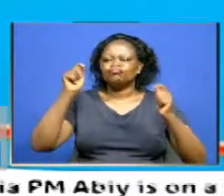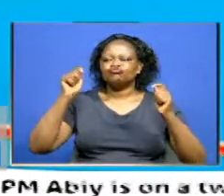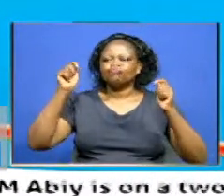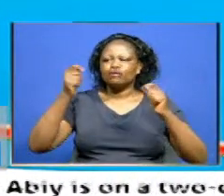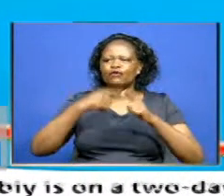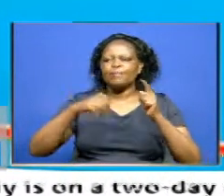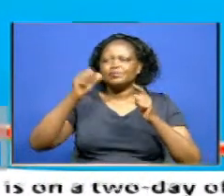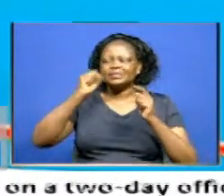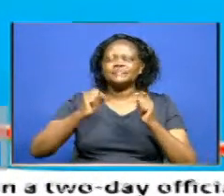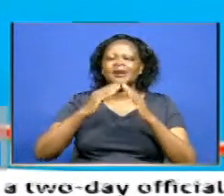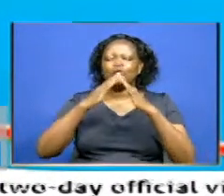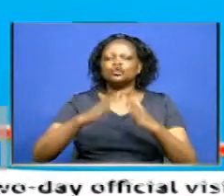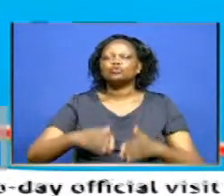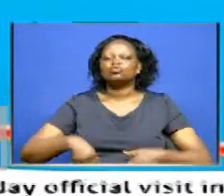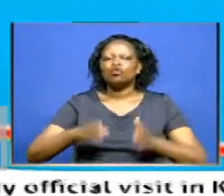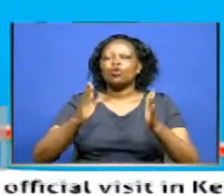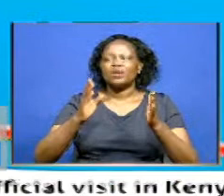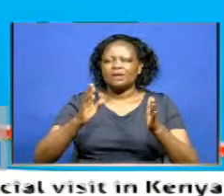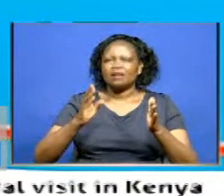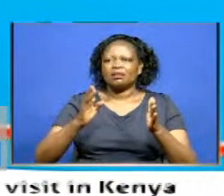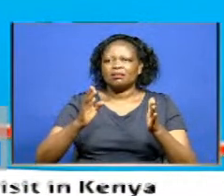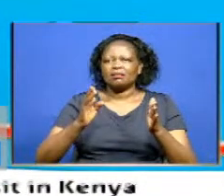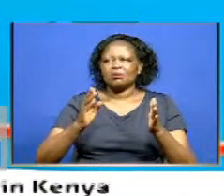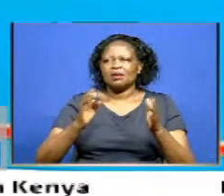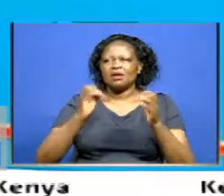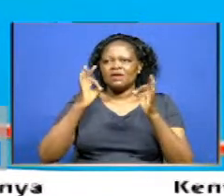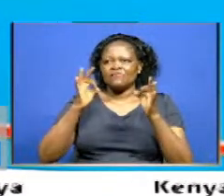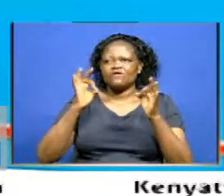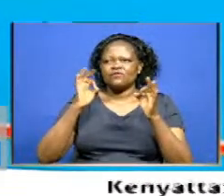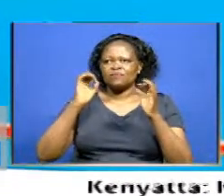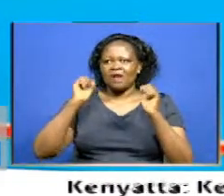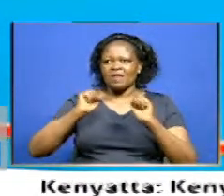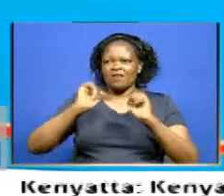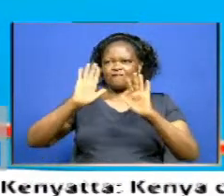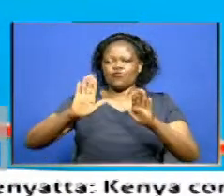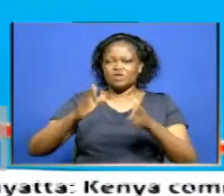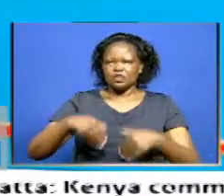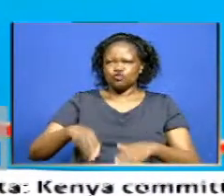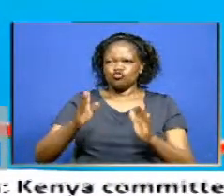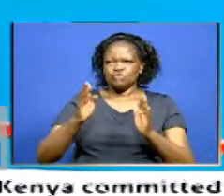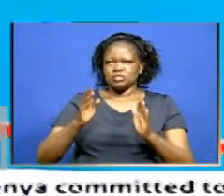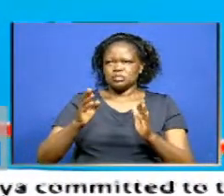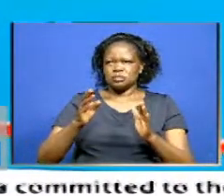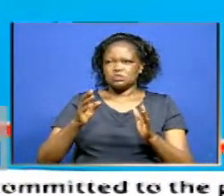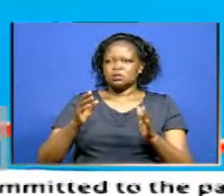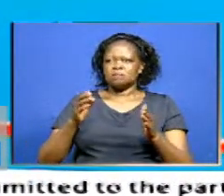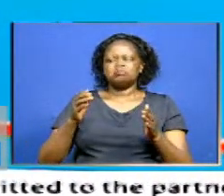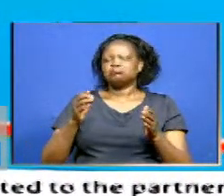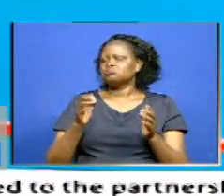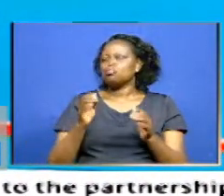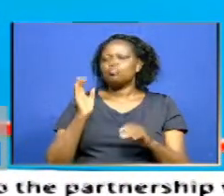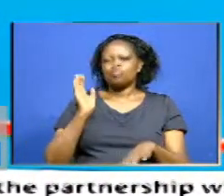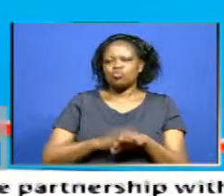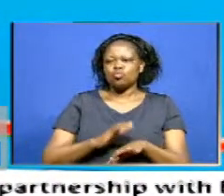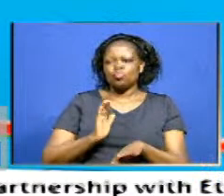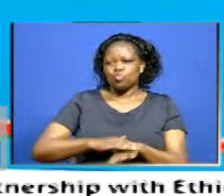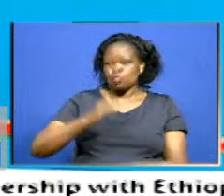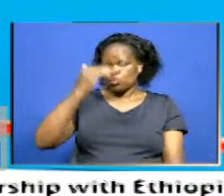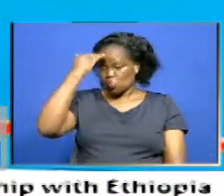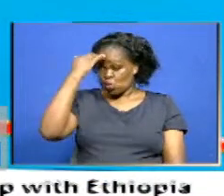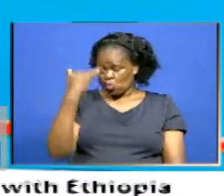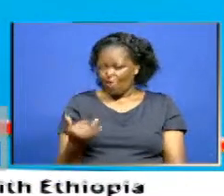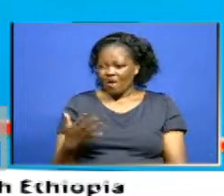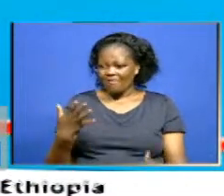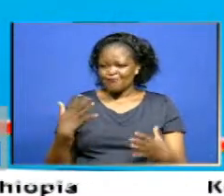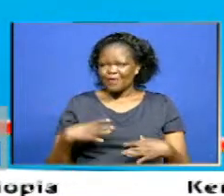Road, actually. And so, if you can avoid that route, it will be of benefit to you, because you expect a lot